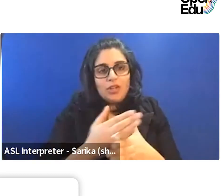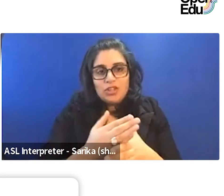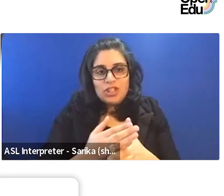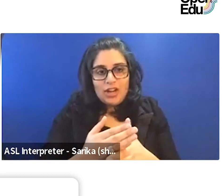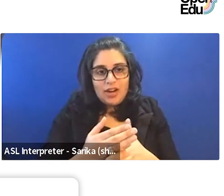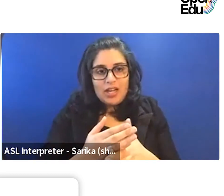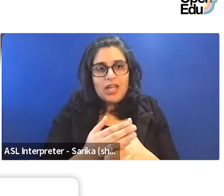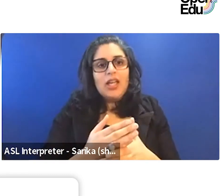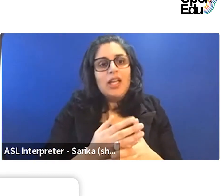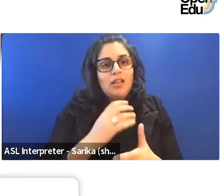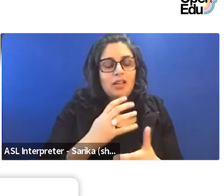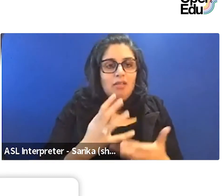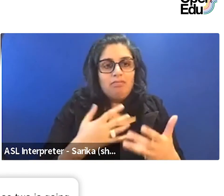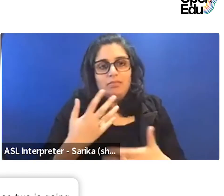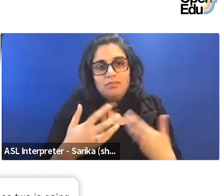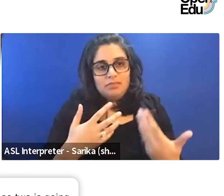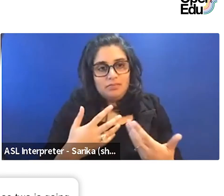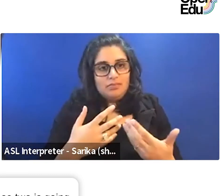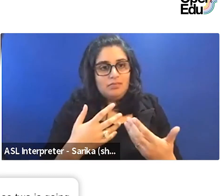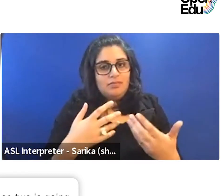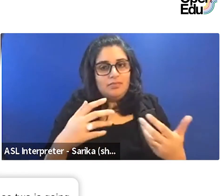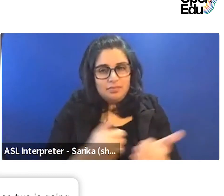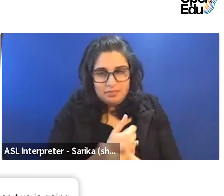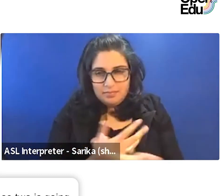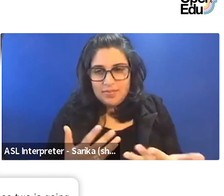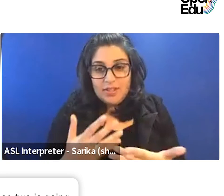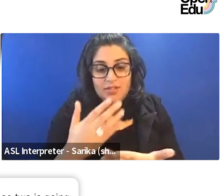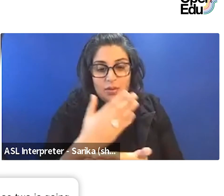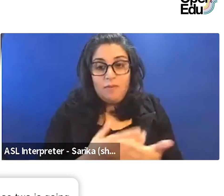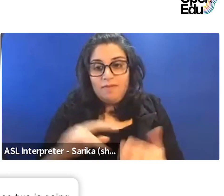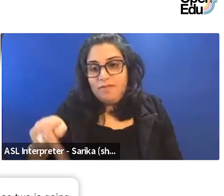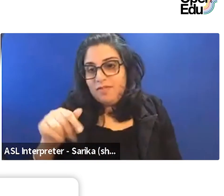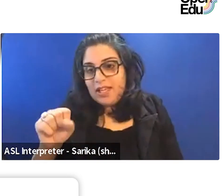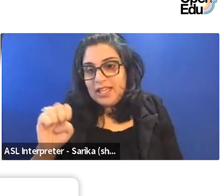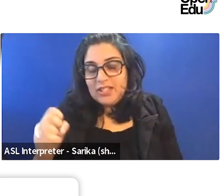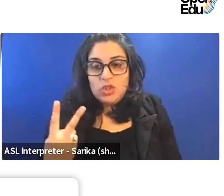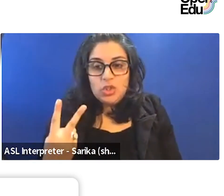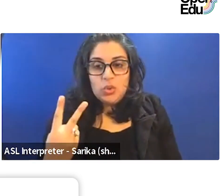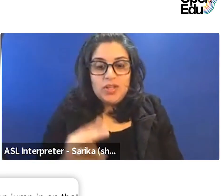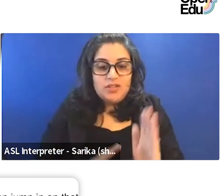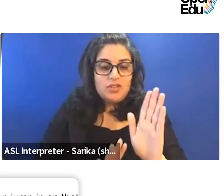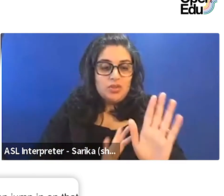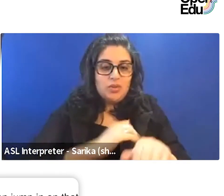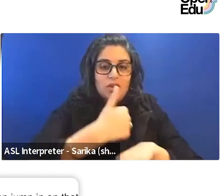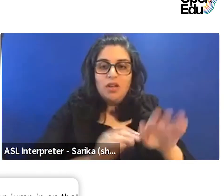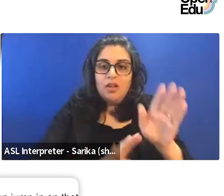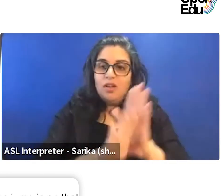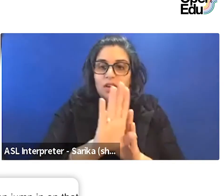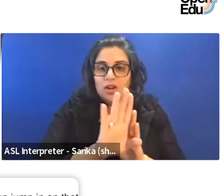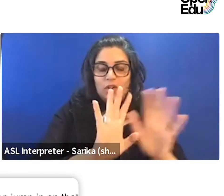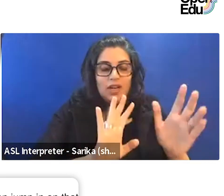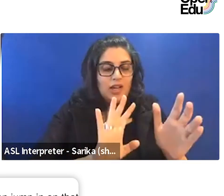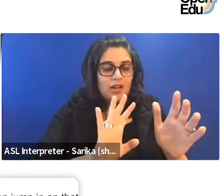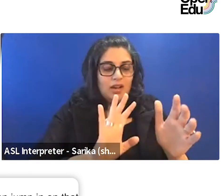of the text, and I think phase 2 is going to be to create a coalition, right? Cameron, you can jump in on